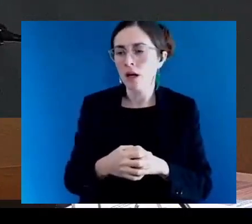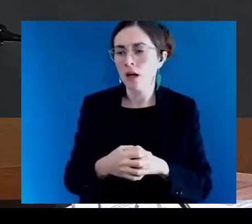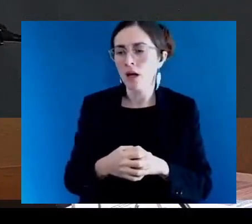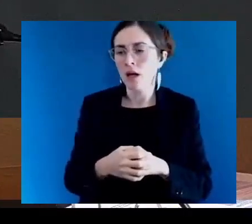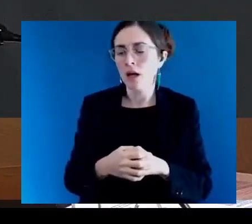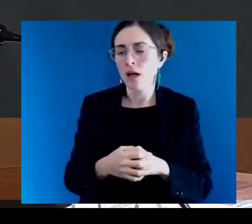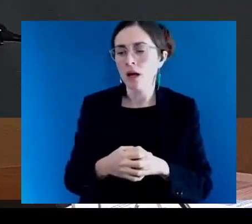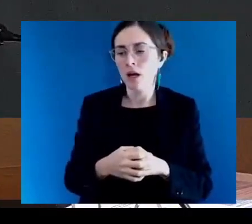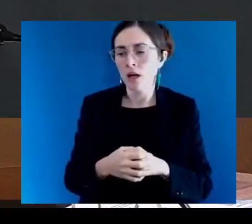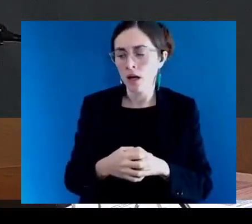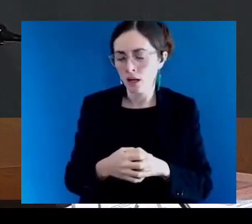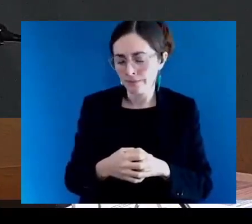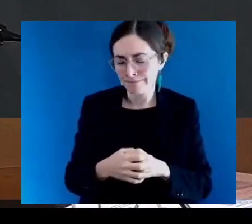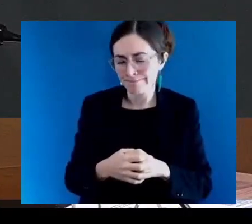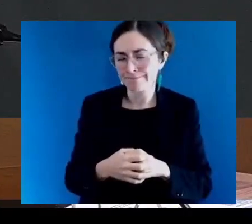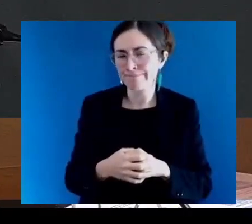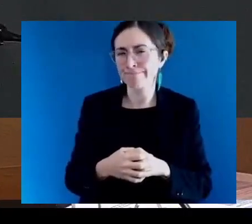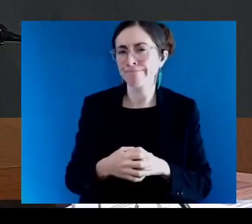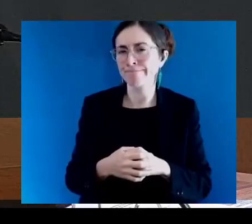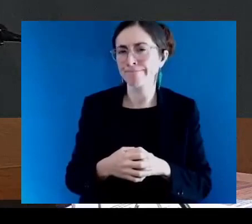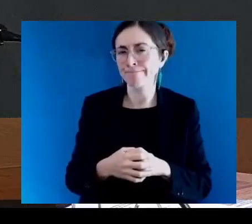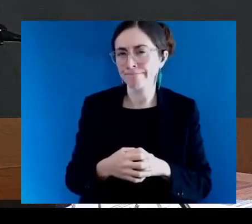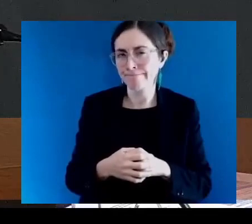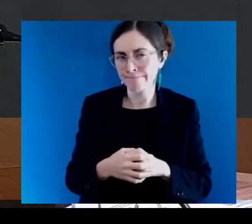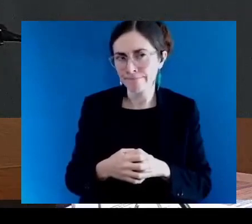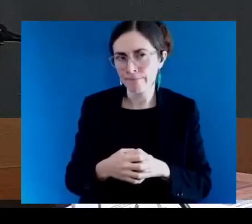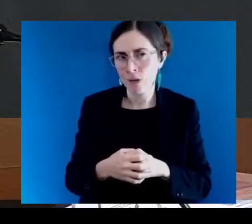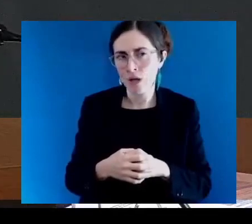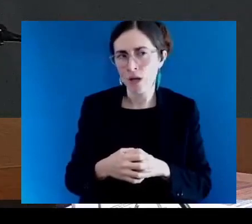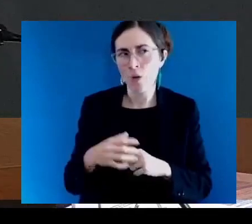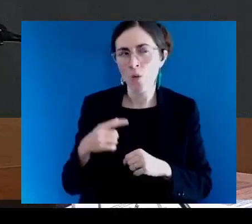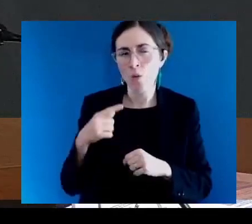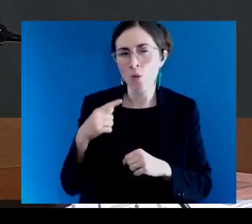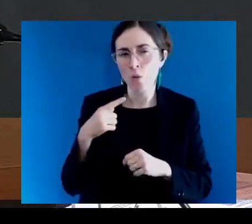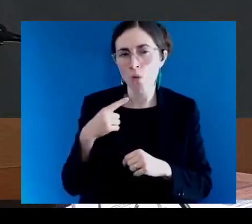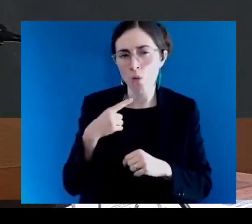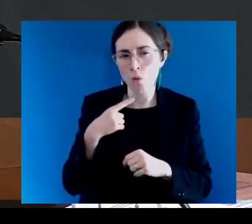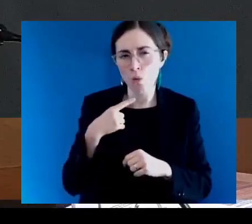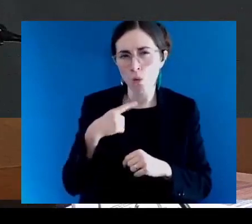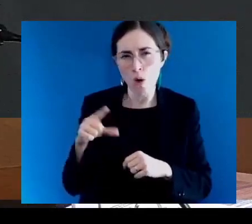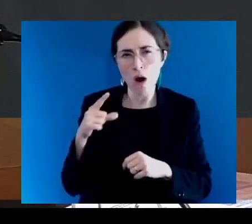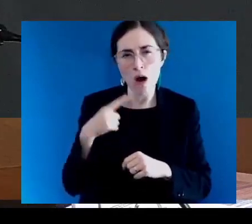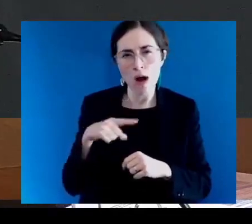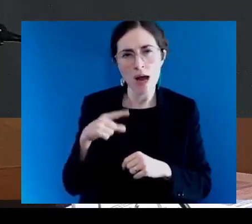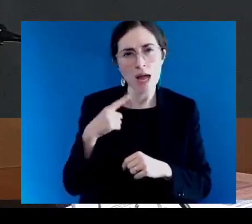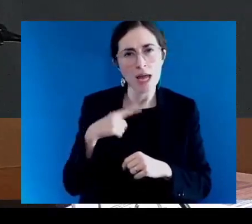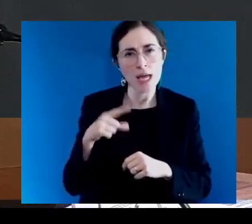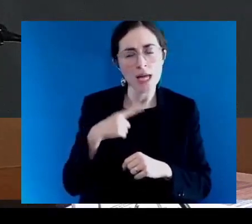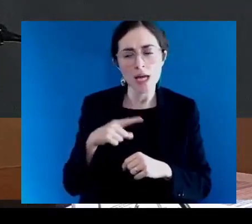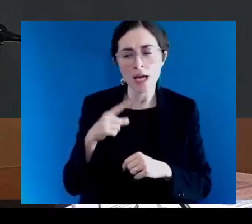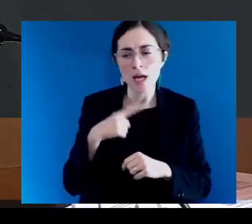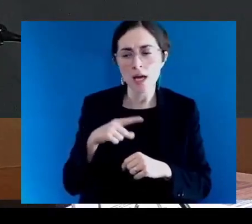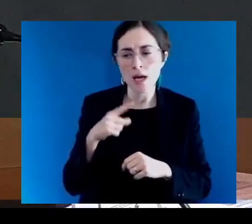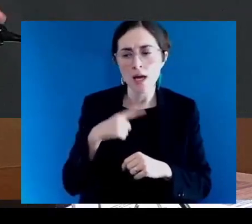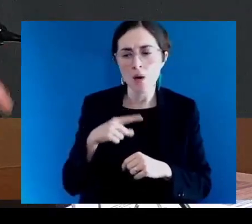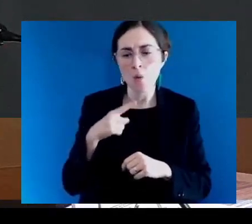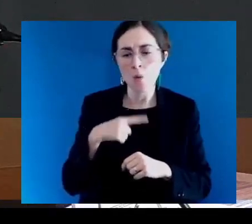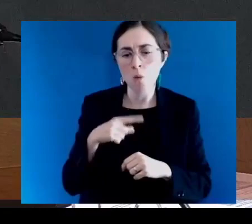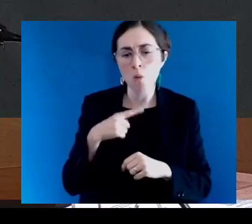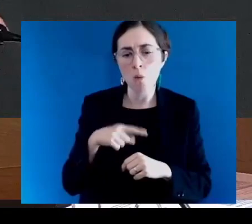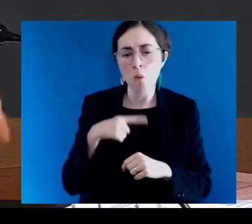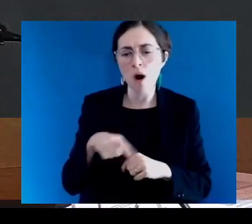this principle should be applied to those old style extractive